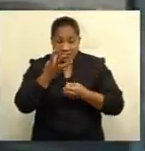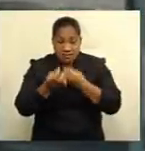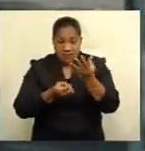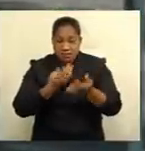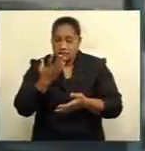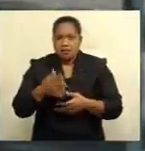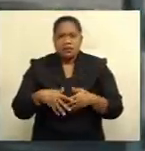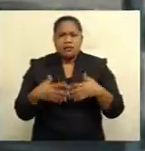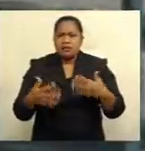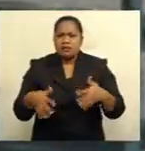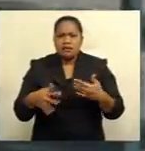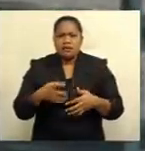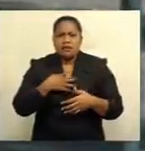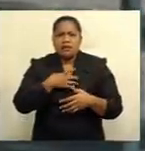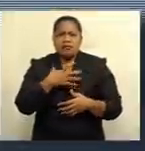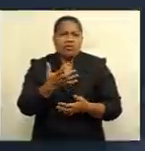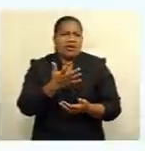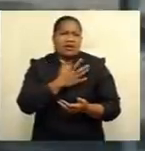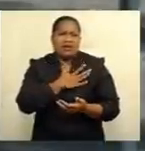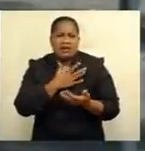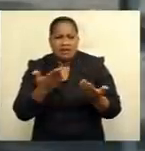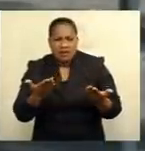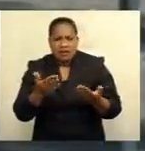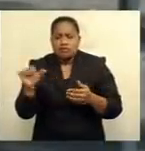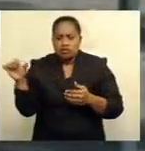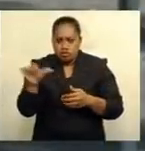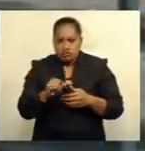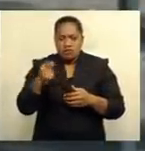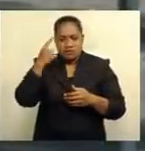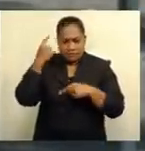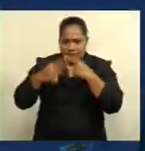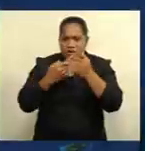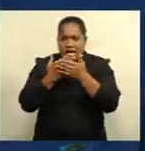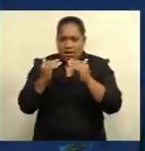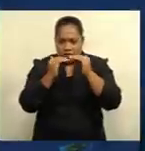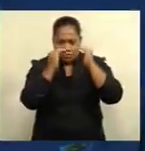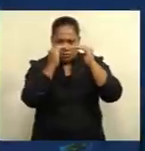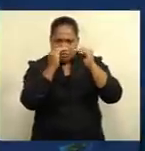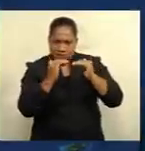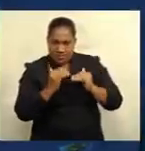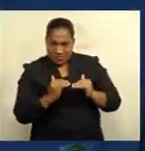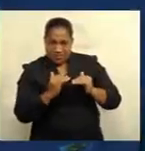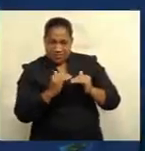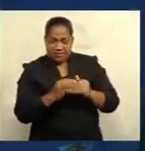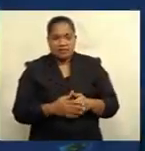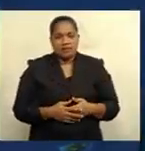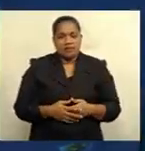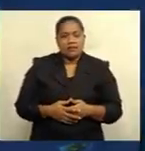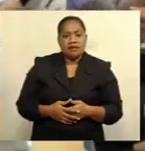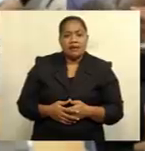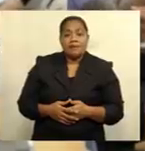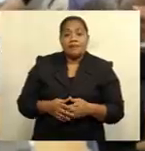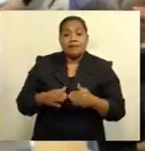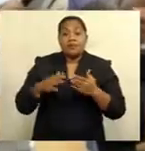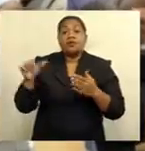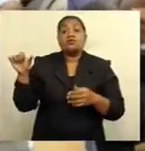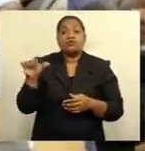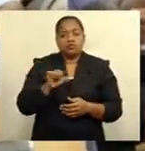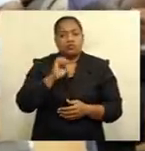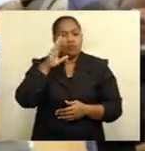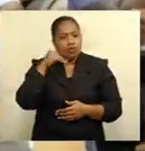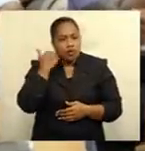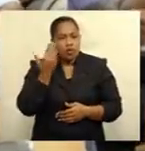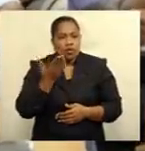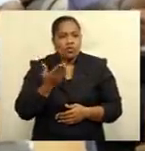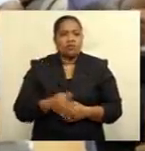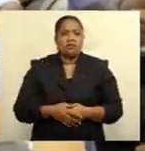should be cautious with its marketing of the ranking. USP, like any other business, must and should always adhere to the